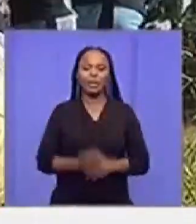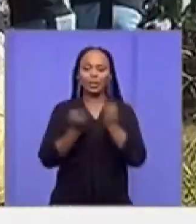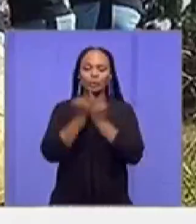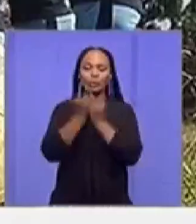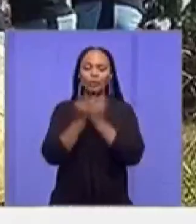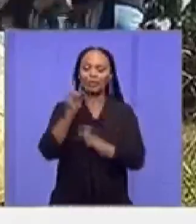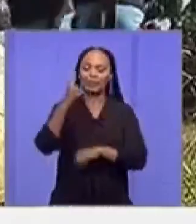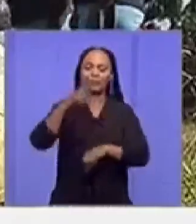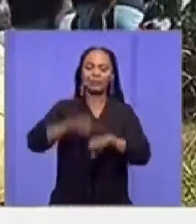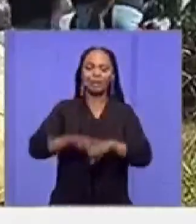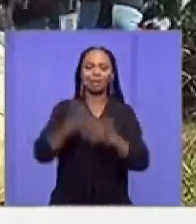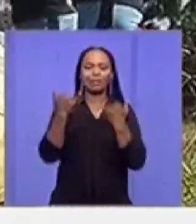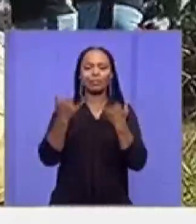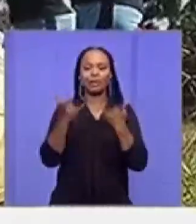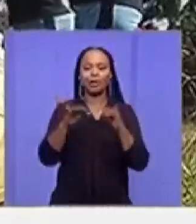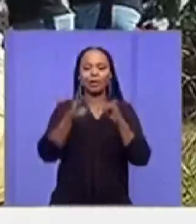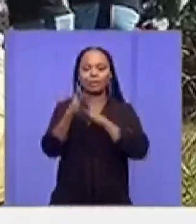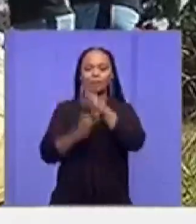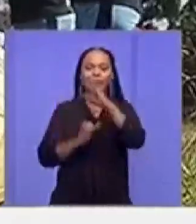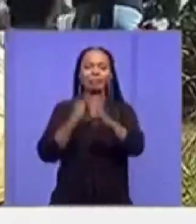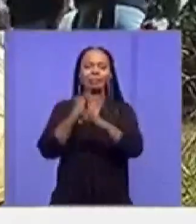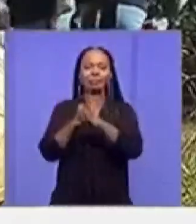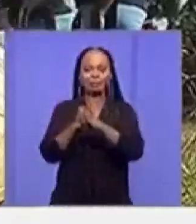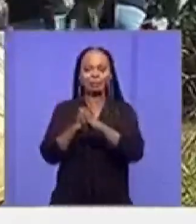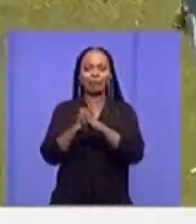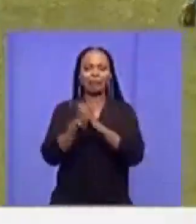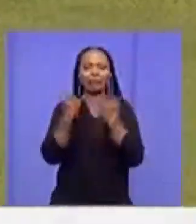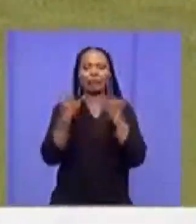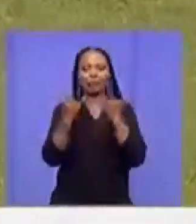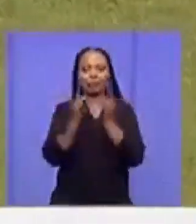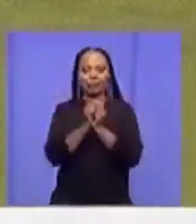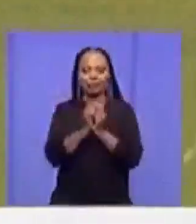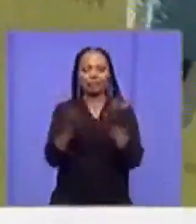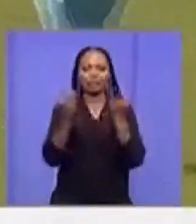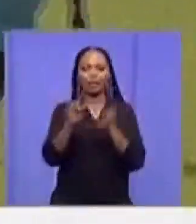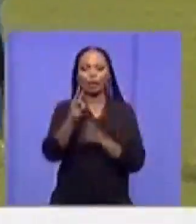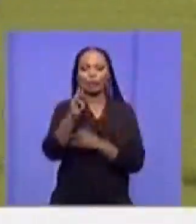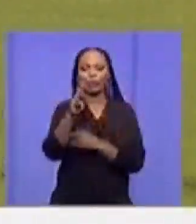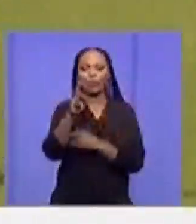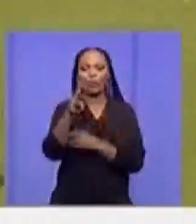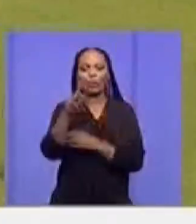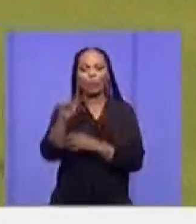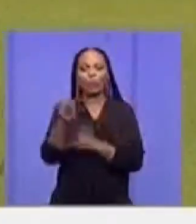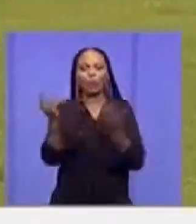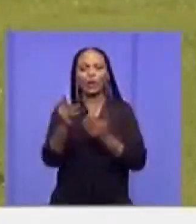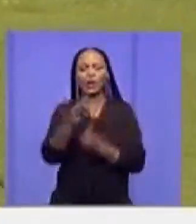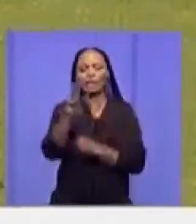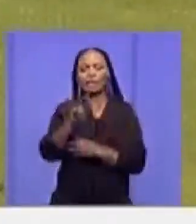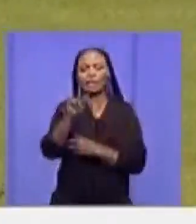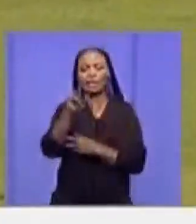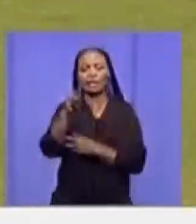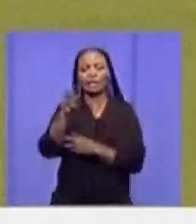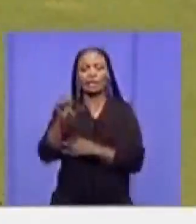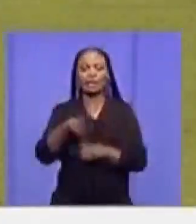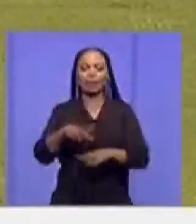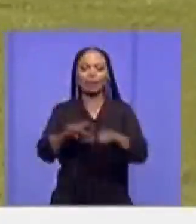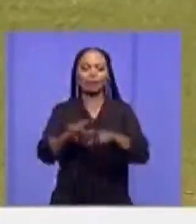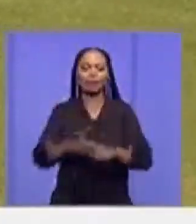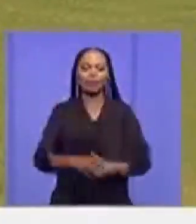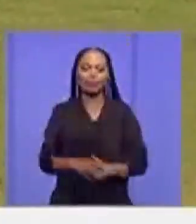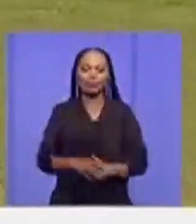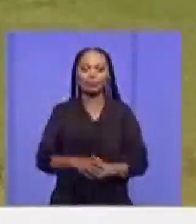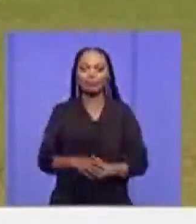Tournamente ya mathomo ya boditšhabatšhaba ya bagekolo e thagogile ka nkoa ka ntlenyana ga Tzaneen Limpopo.